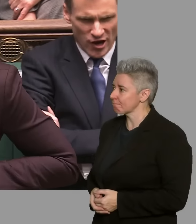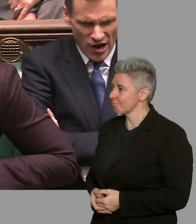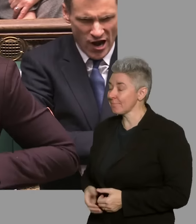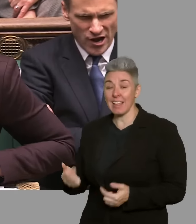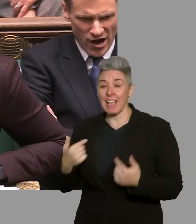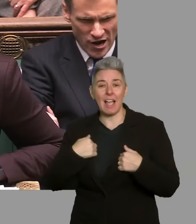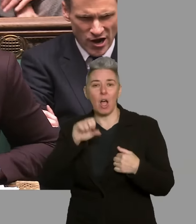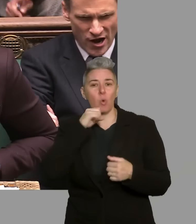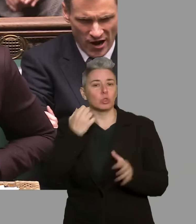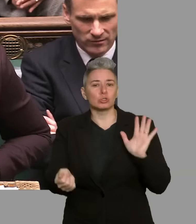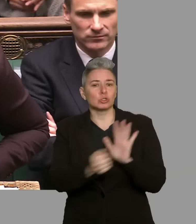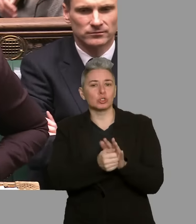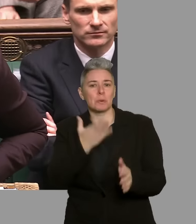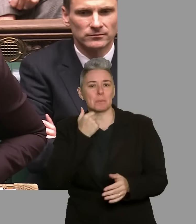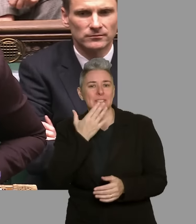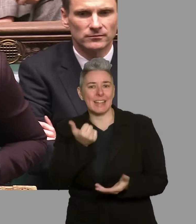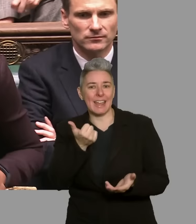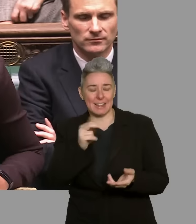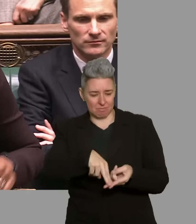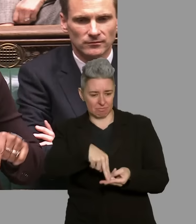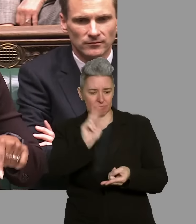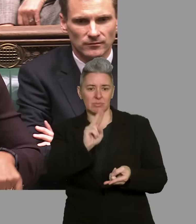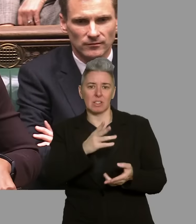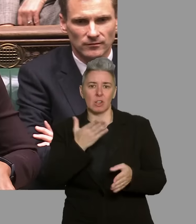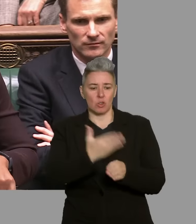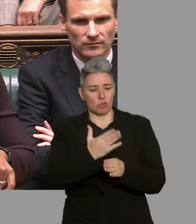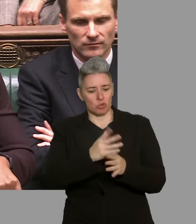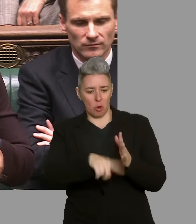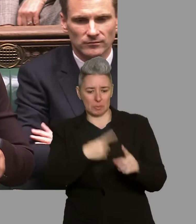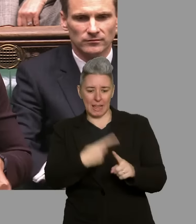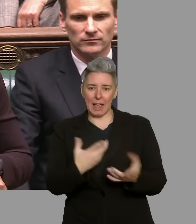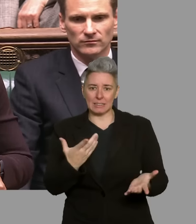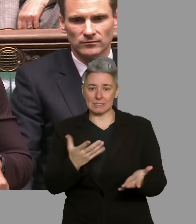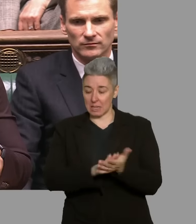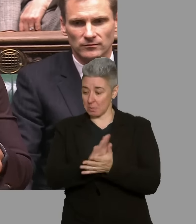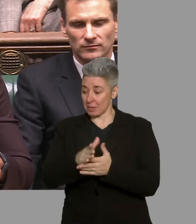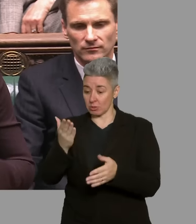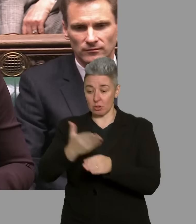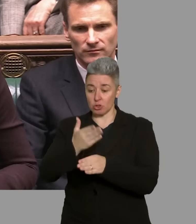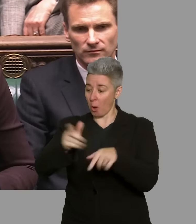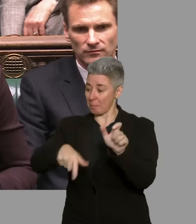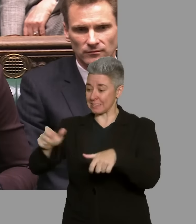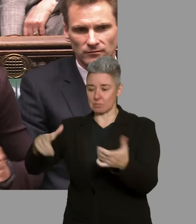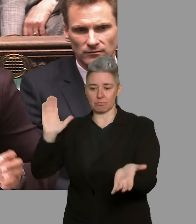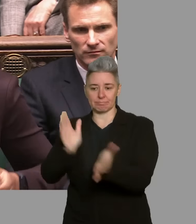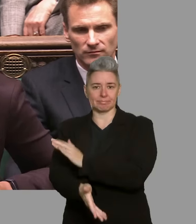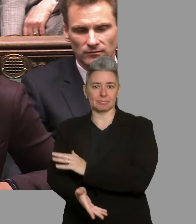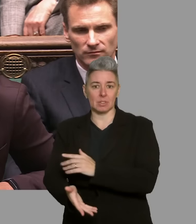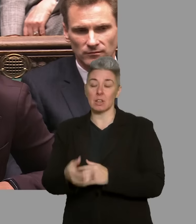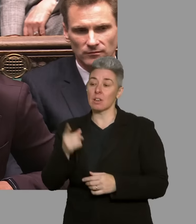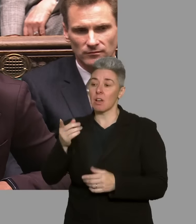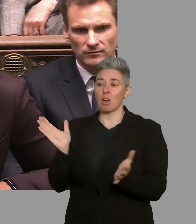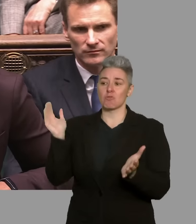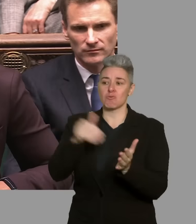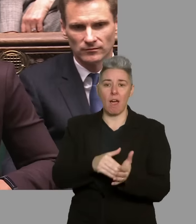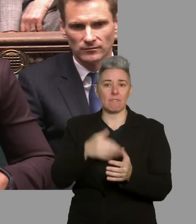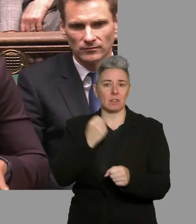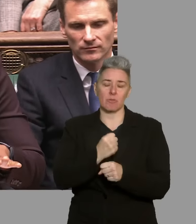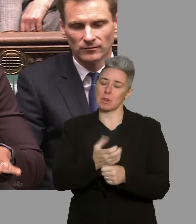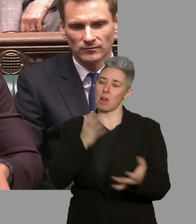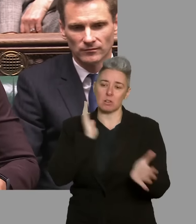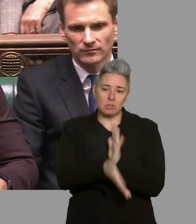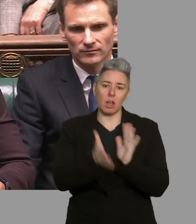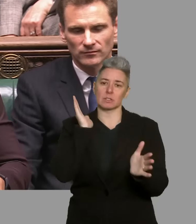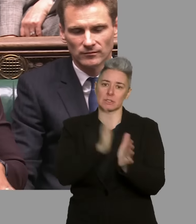and killing jobs. Since they came in, it's been disaster after disaster. The Deputy Prime Minister, the new Deputy Prime